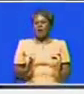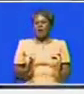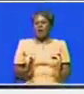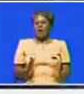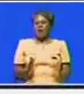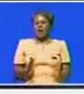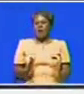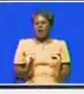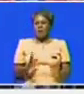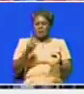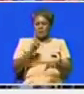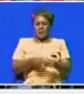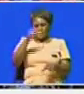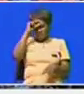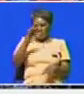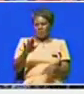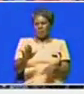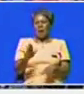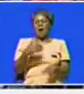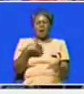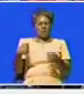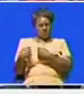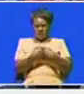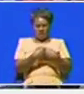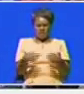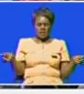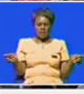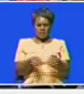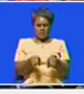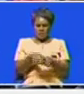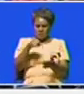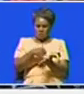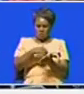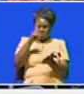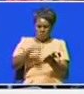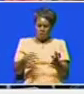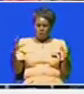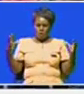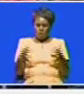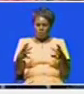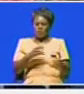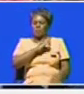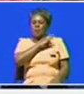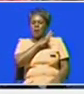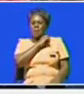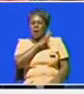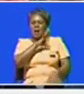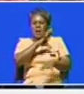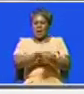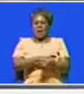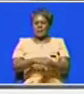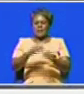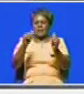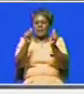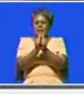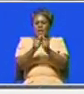Party. But his administration was not without controversies, including residents' uproar over the purchase of 10